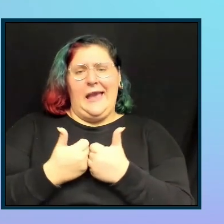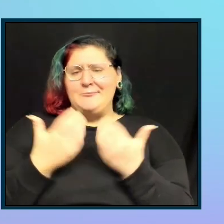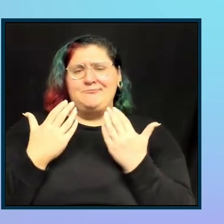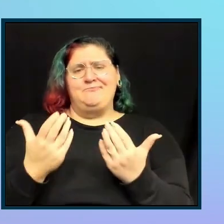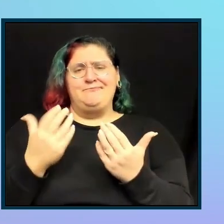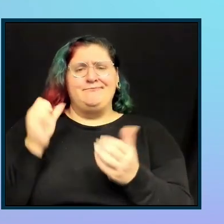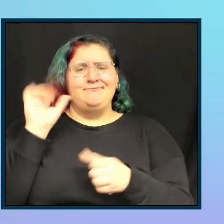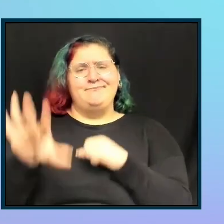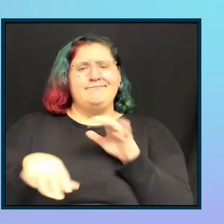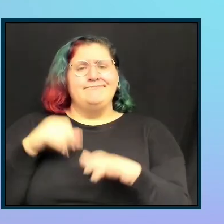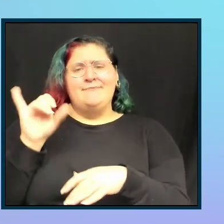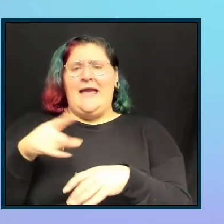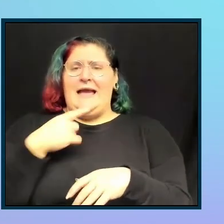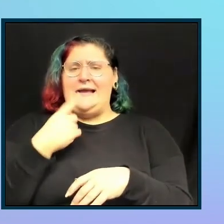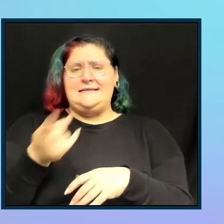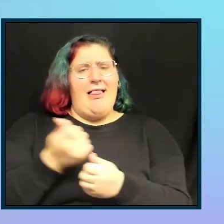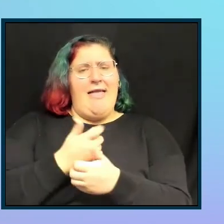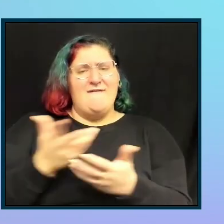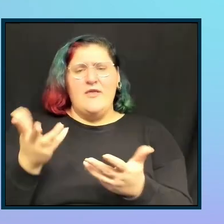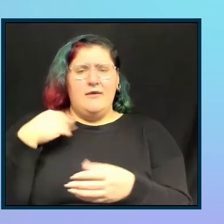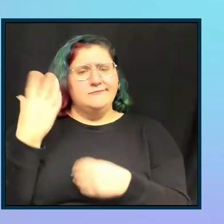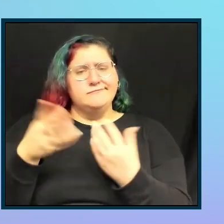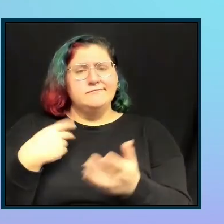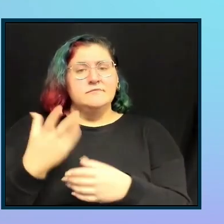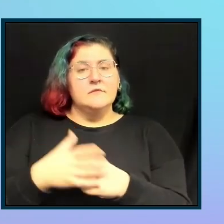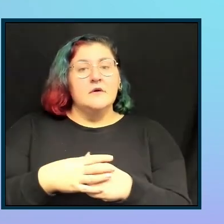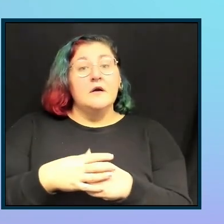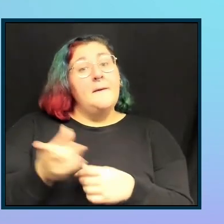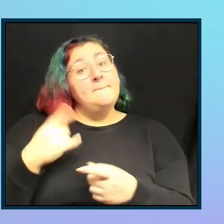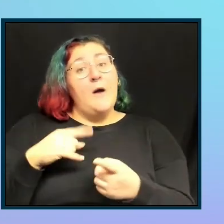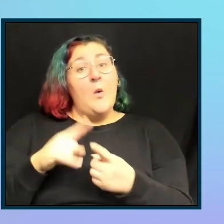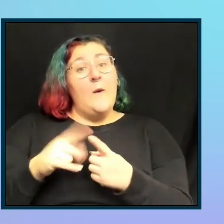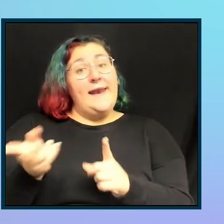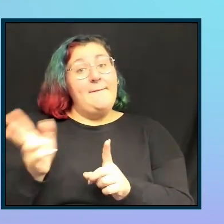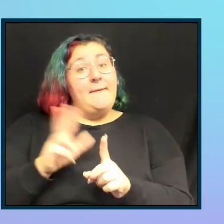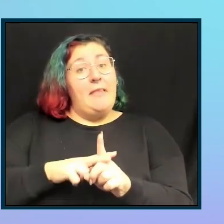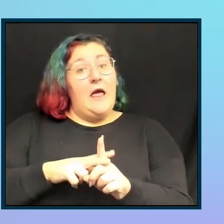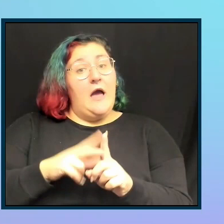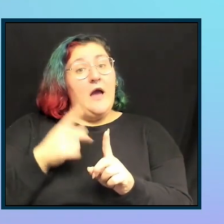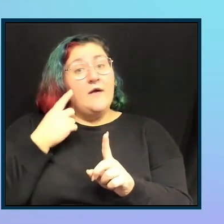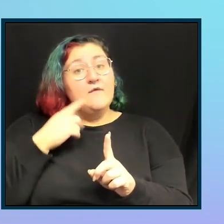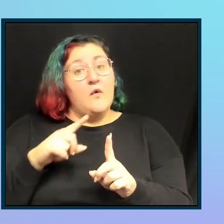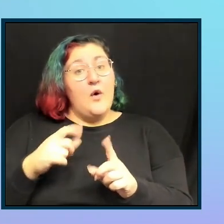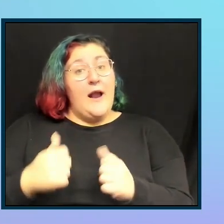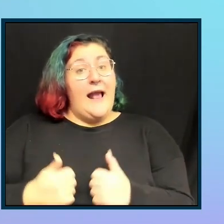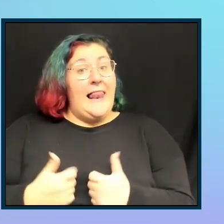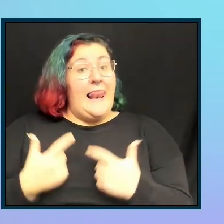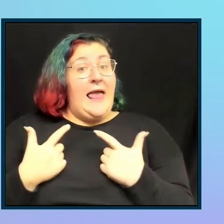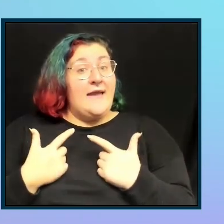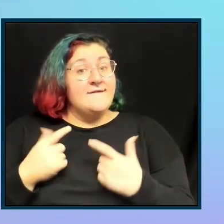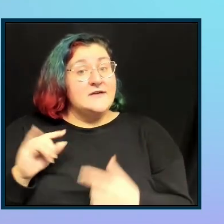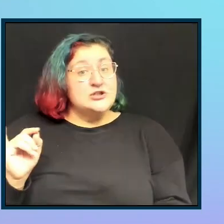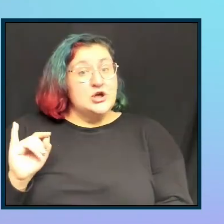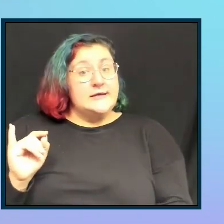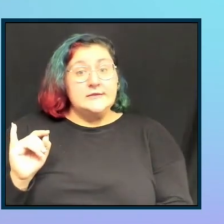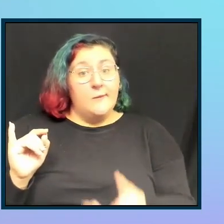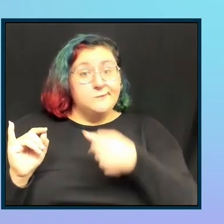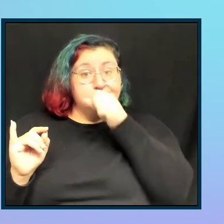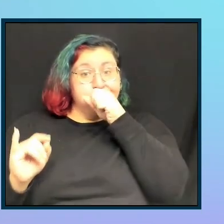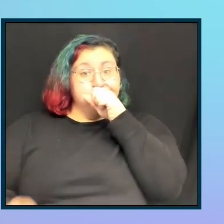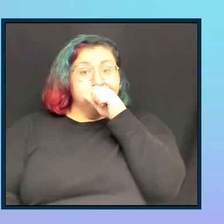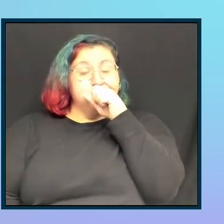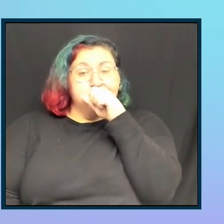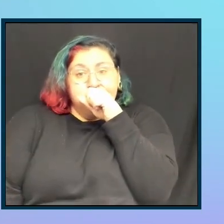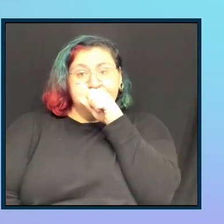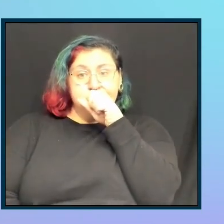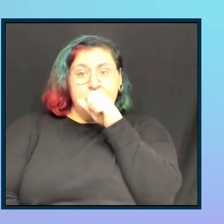information and to opt in. However, when I am applying for life insurance, maybe not so much. I think that is a choice